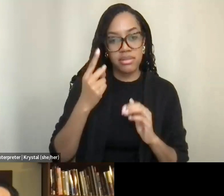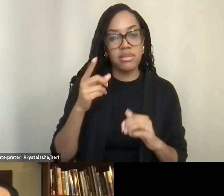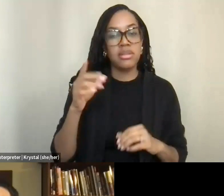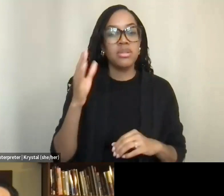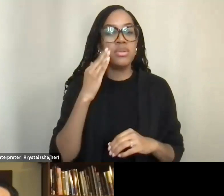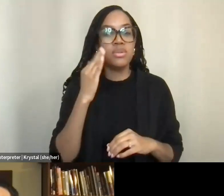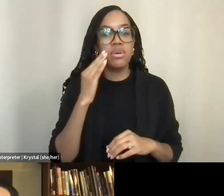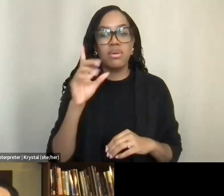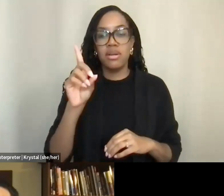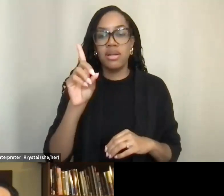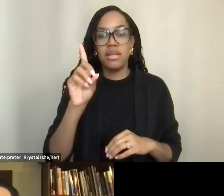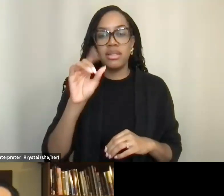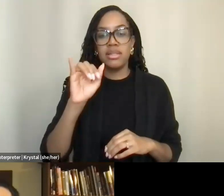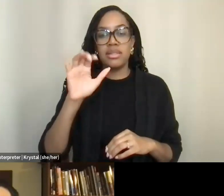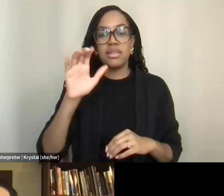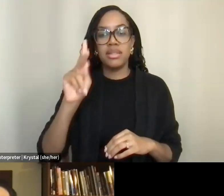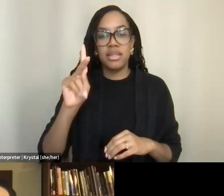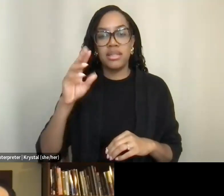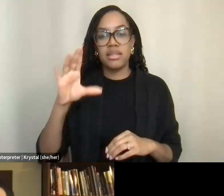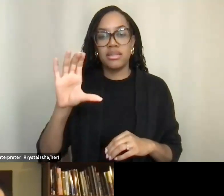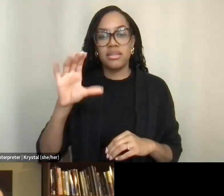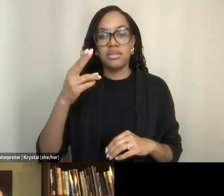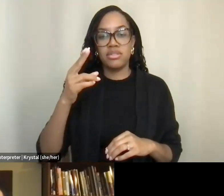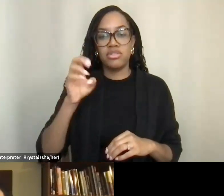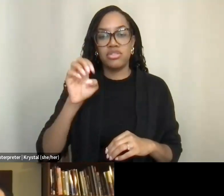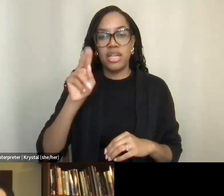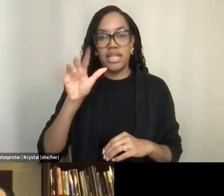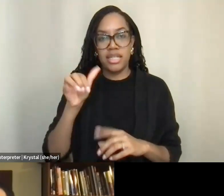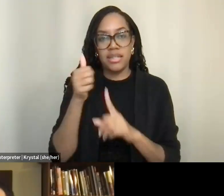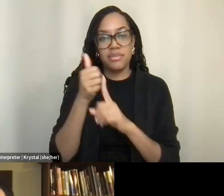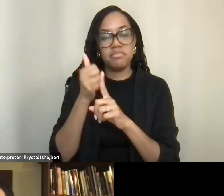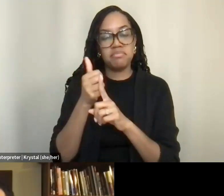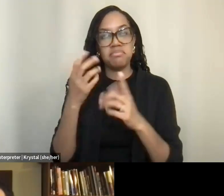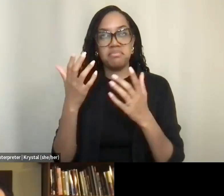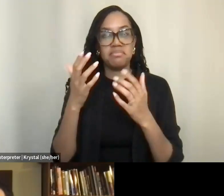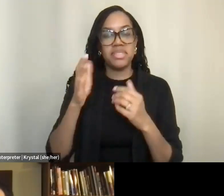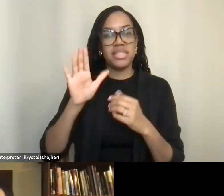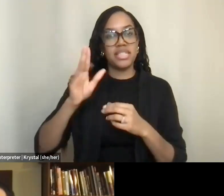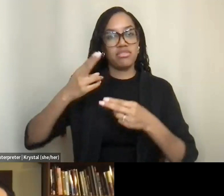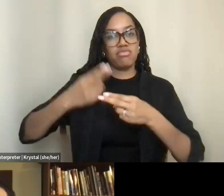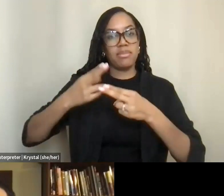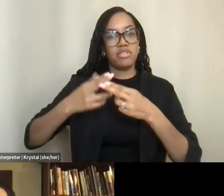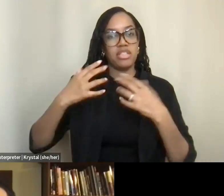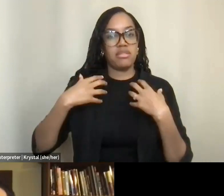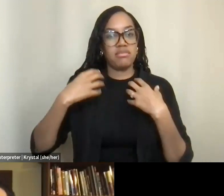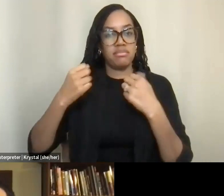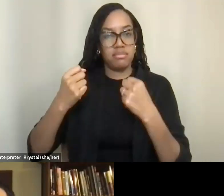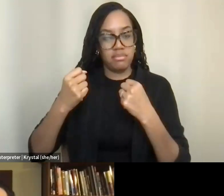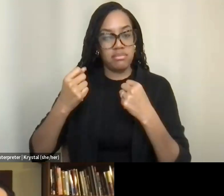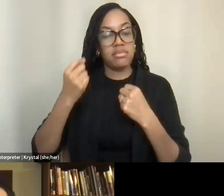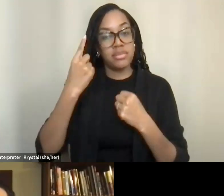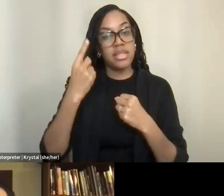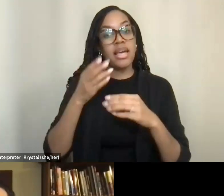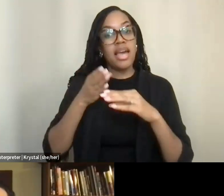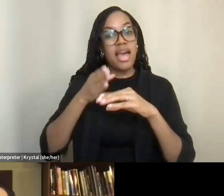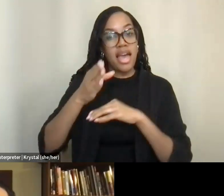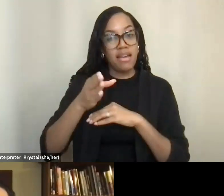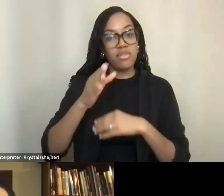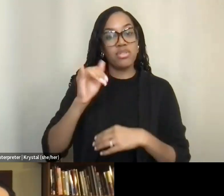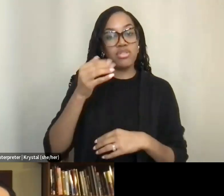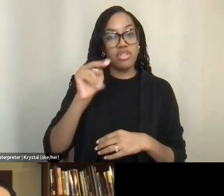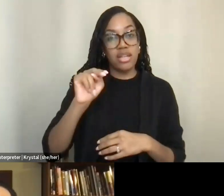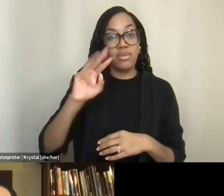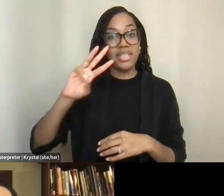was greeted with open arms a year after the January 6th attack on the Capitol by Democrats